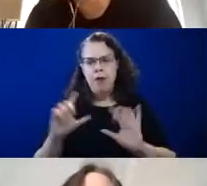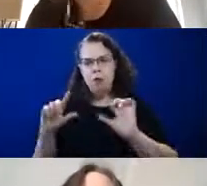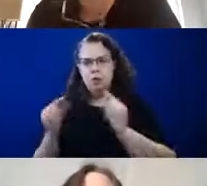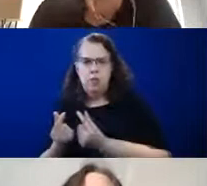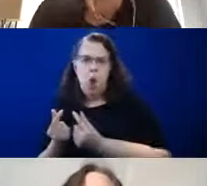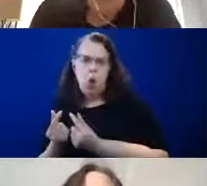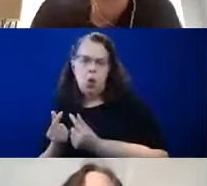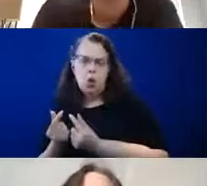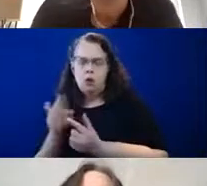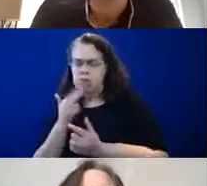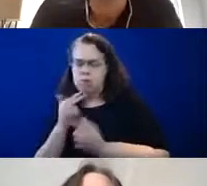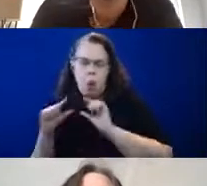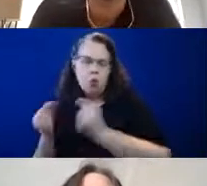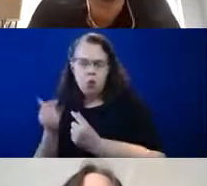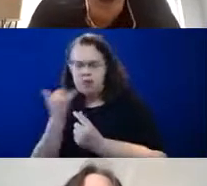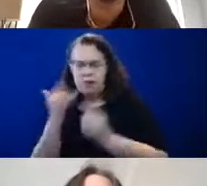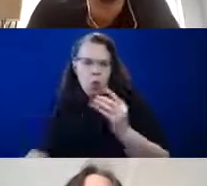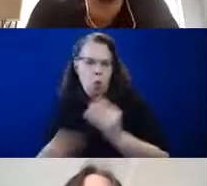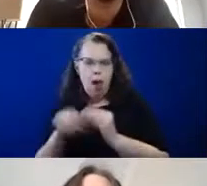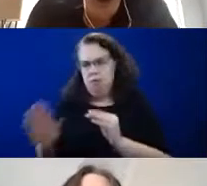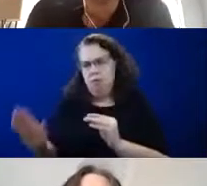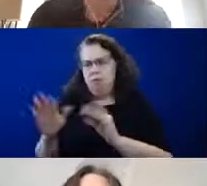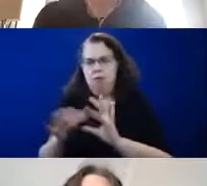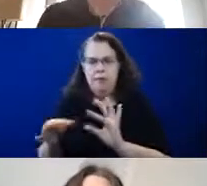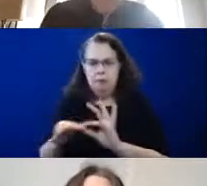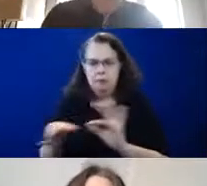if they would add something.